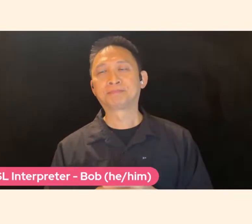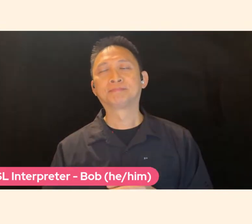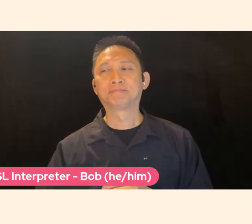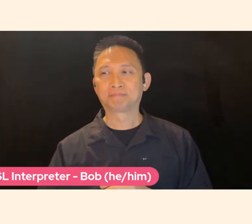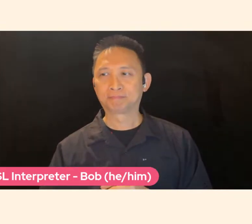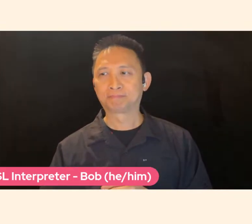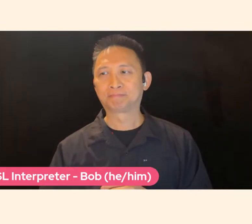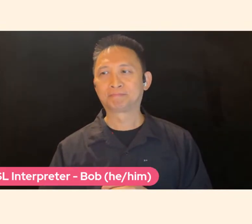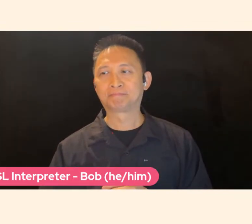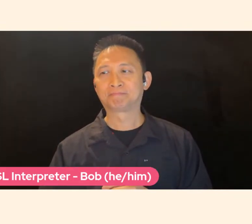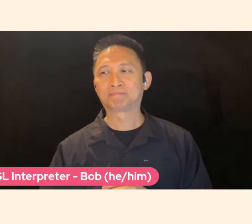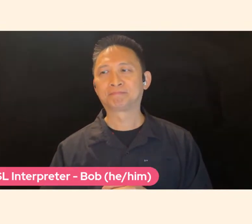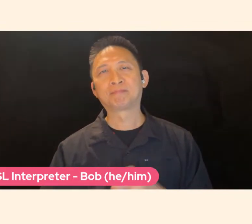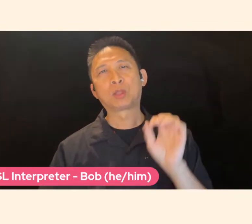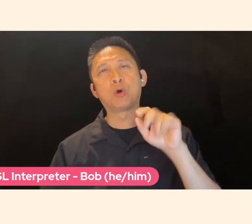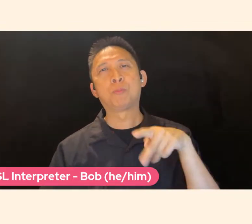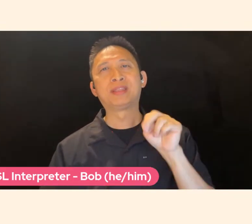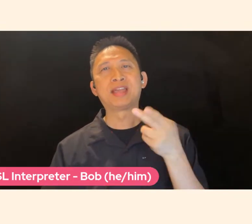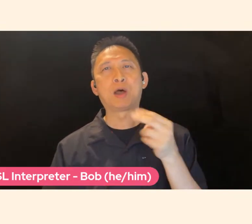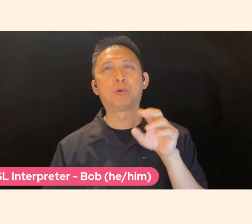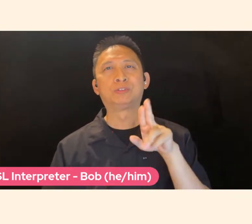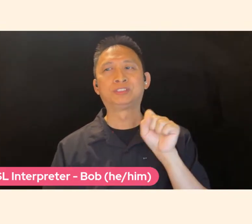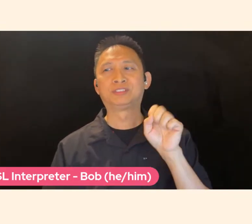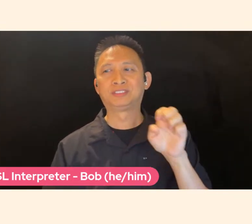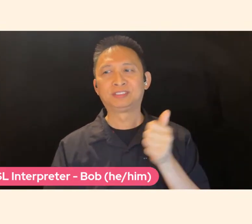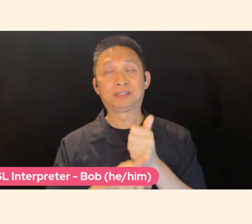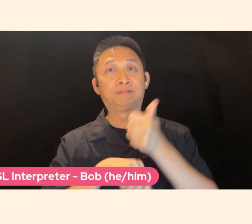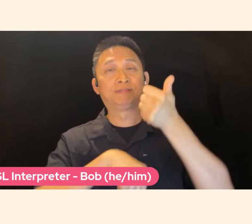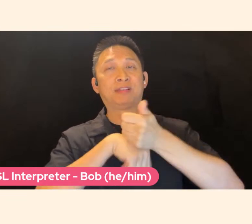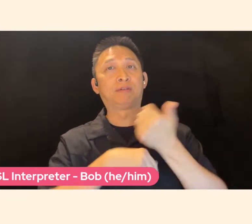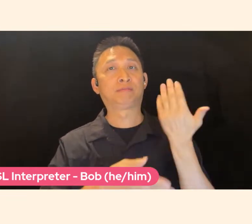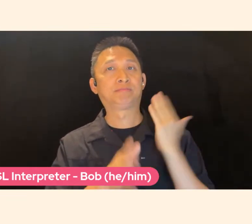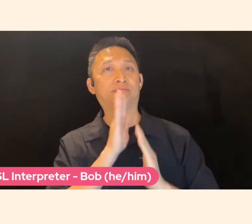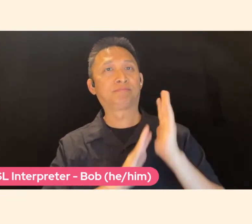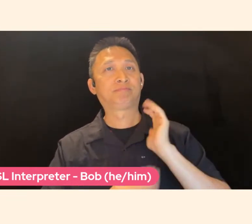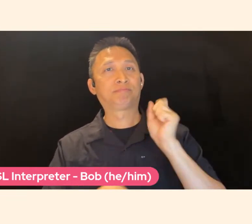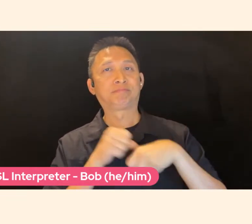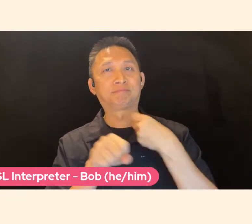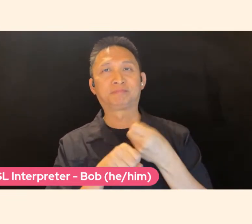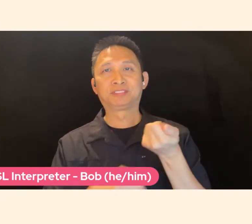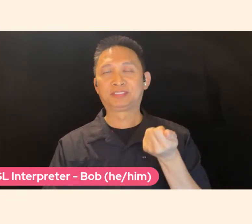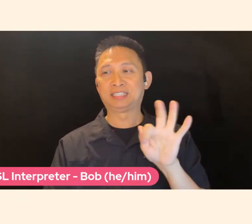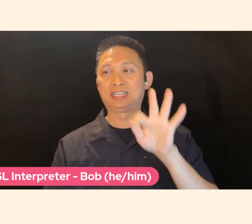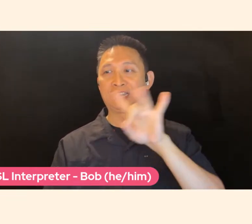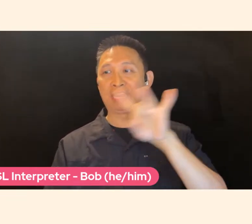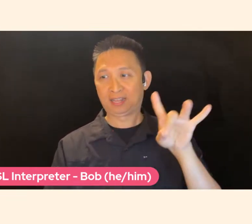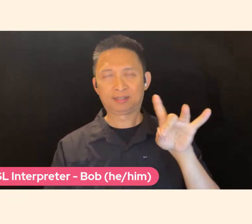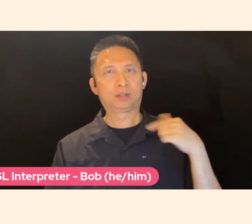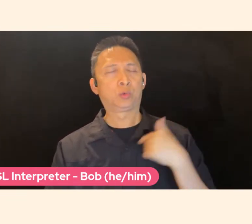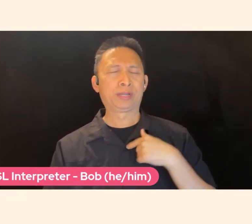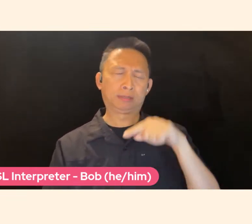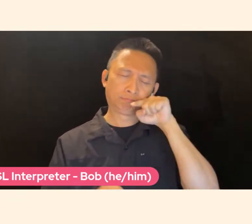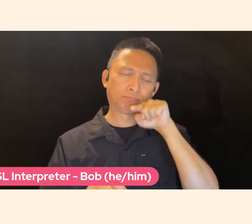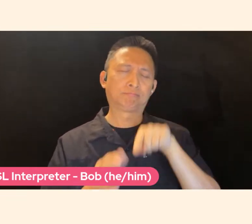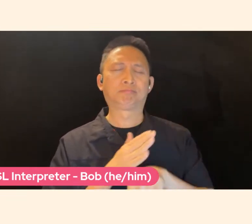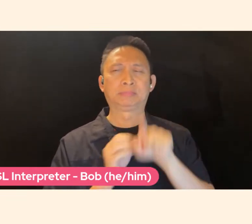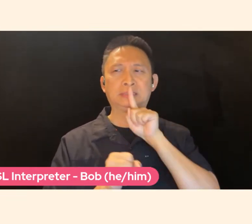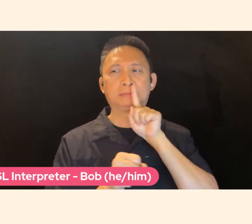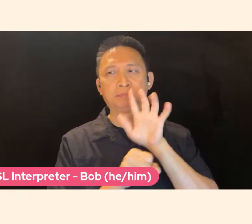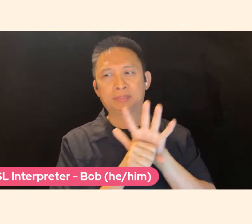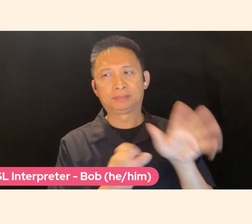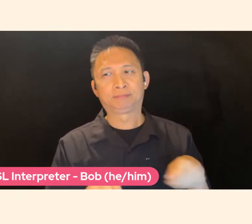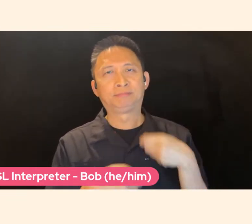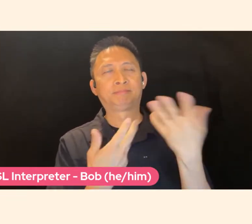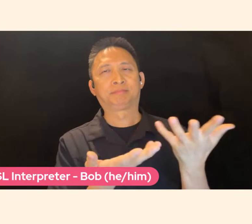1998, and it is deeply committed to amplifying the voices and experiences of LGBTQ plus older adults, fostering